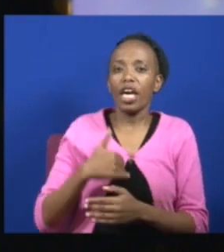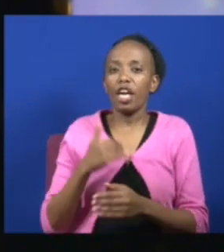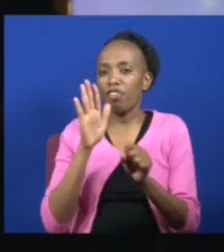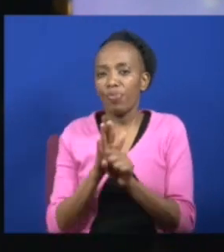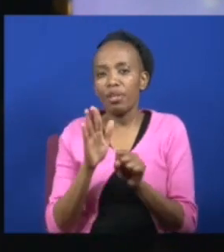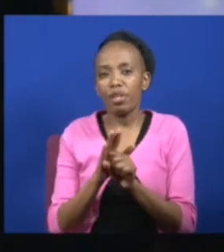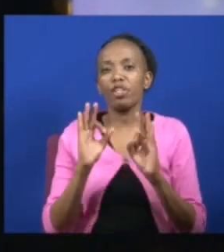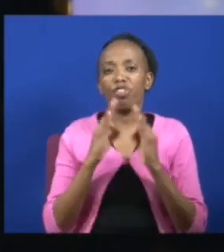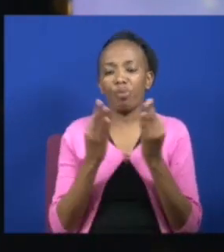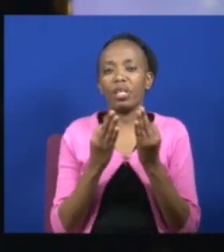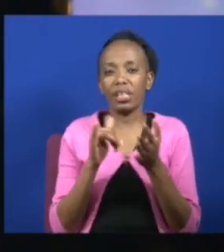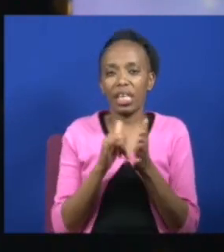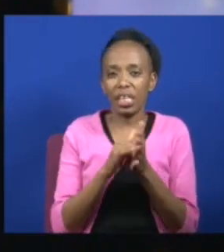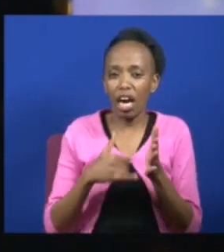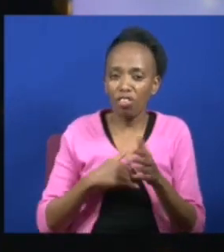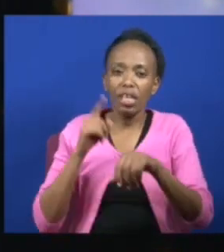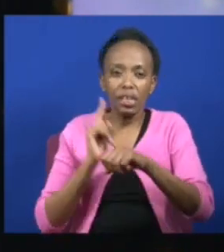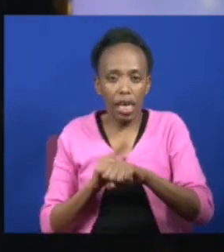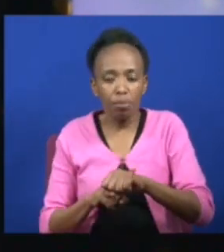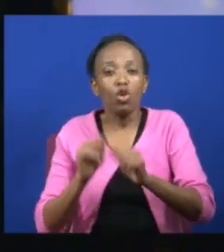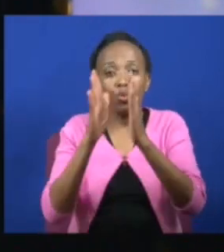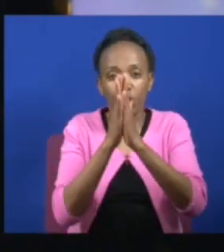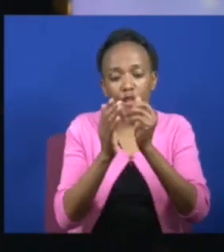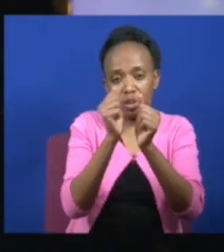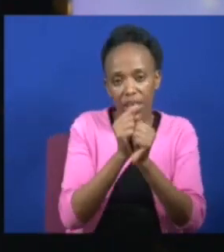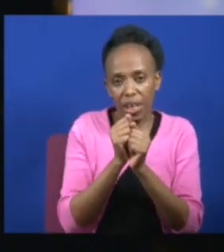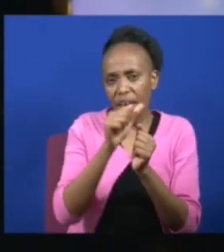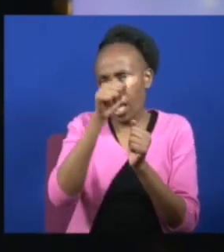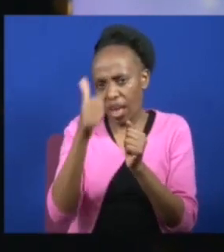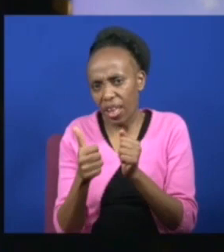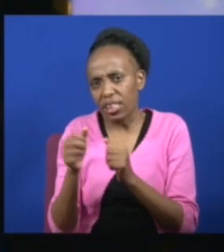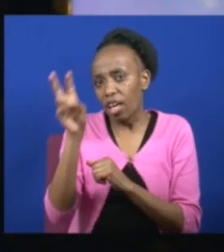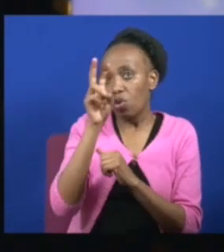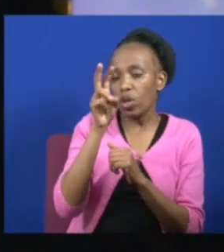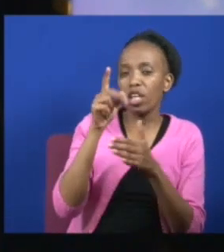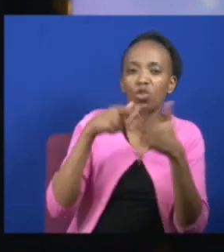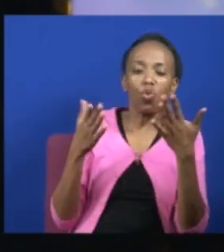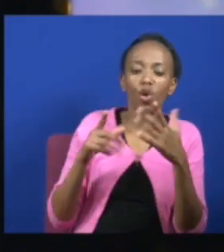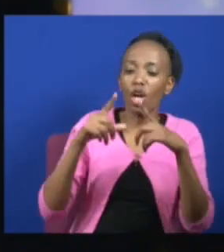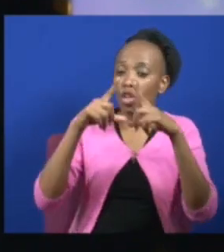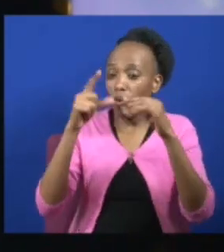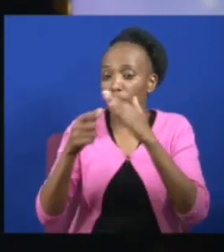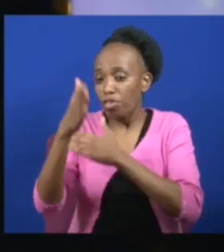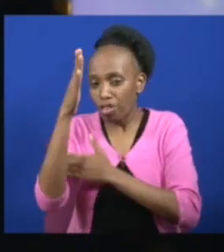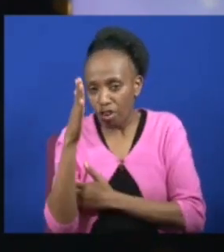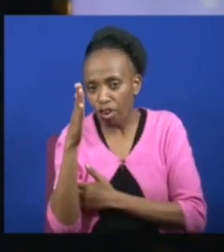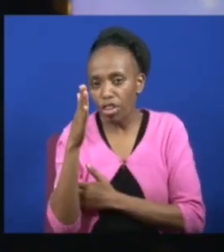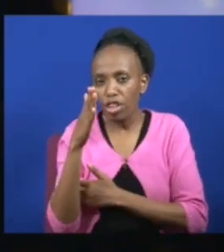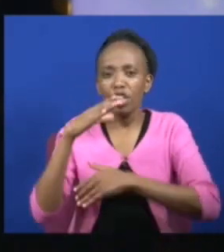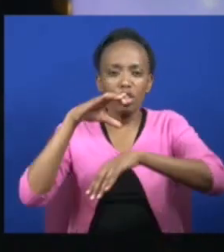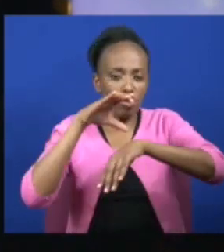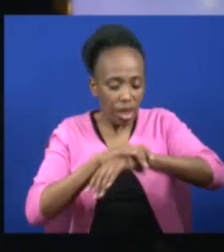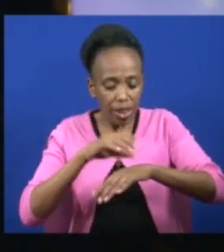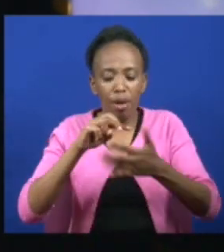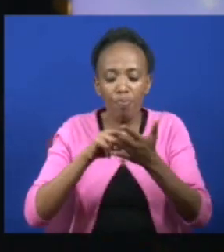many, many families that have taken the time to pray together. Others are looking into the Word of God to find